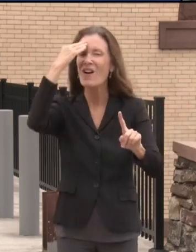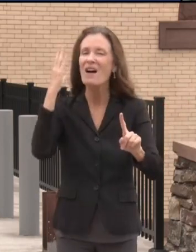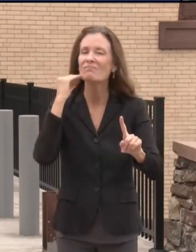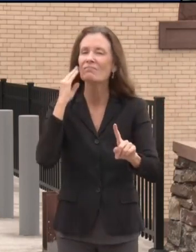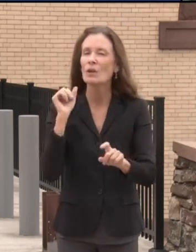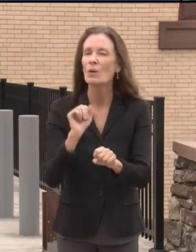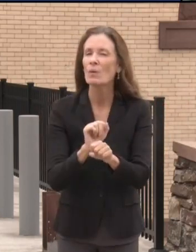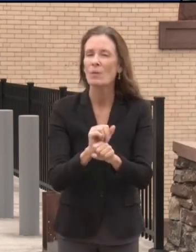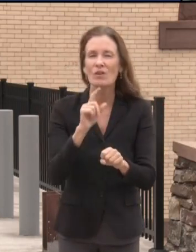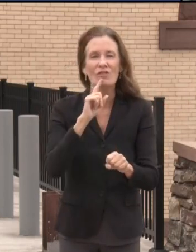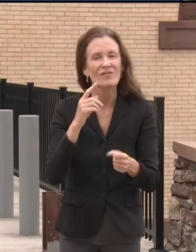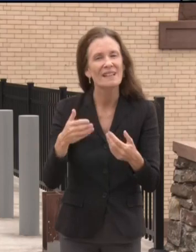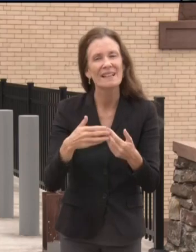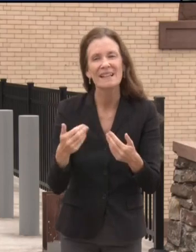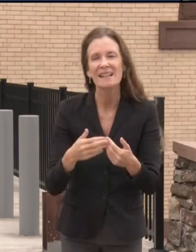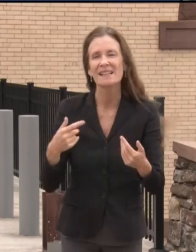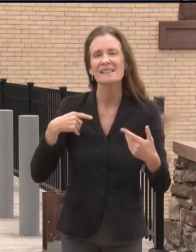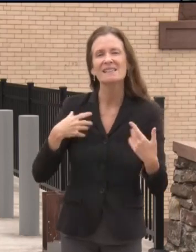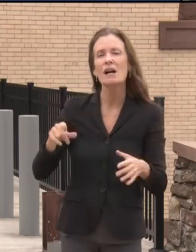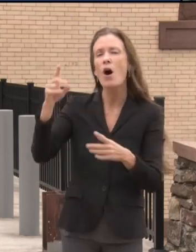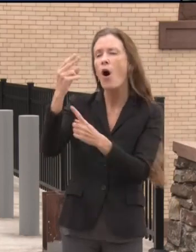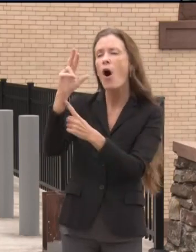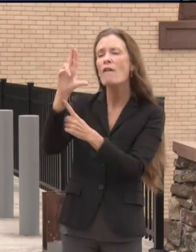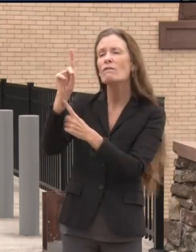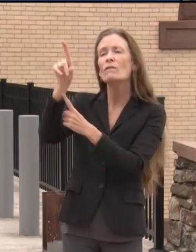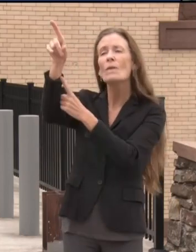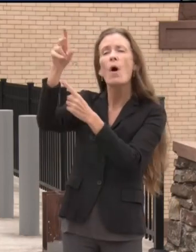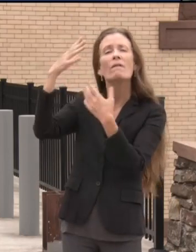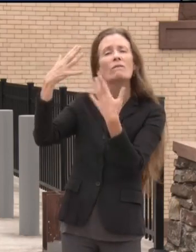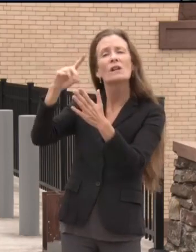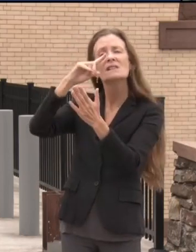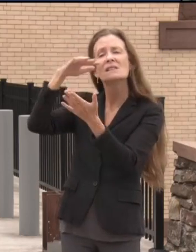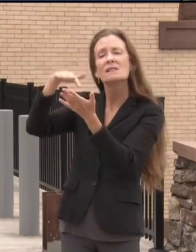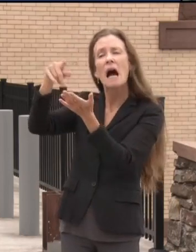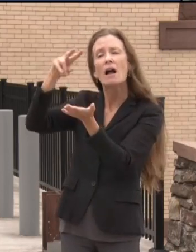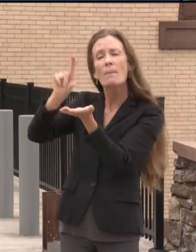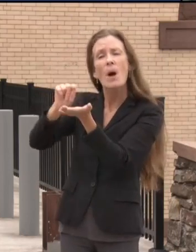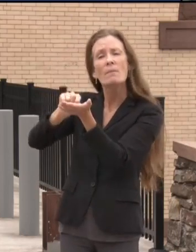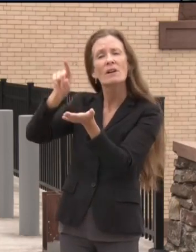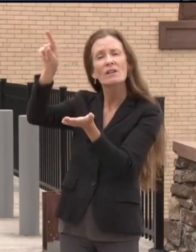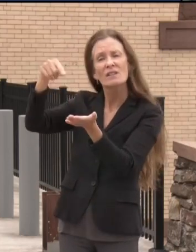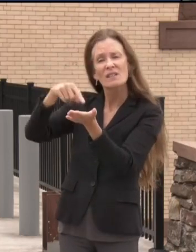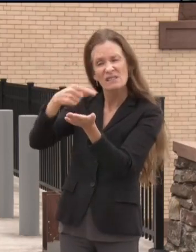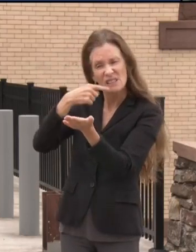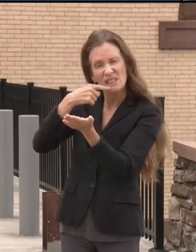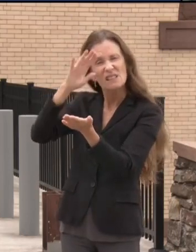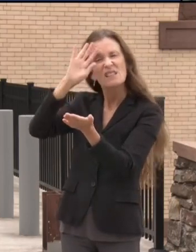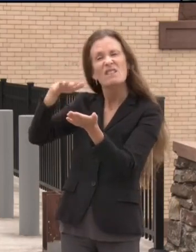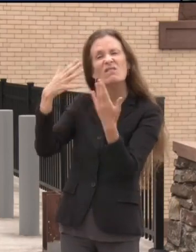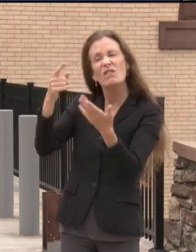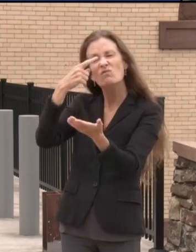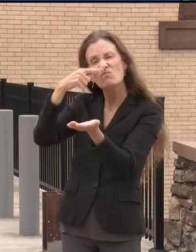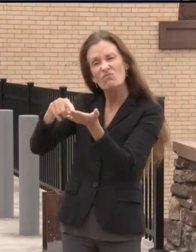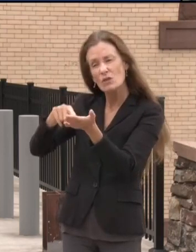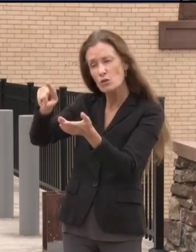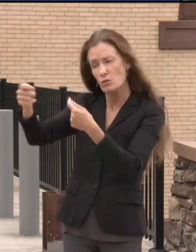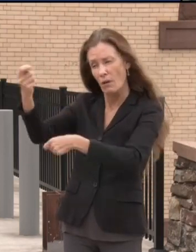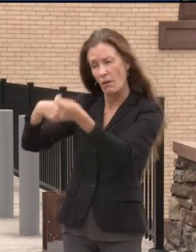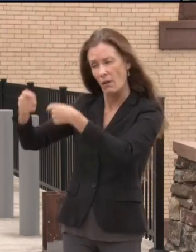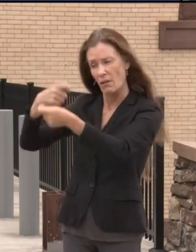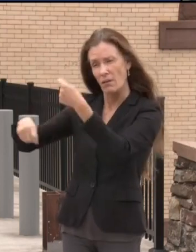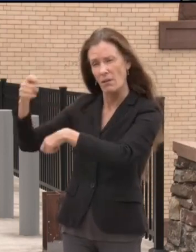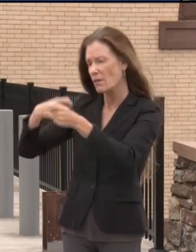Review recently published that high staff turnover rates due to low wages and lack of paid leave undermines